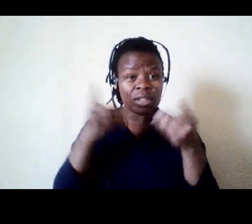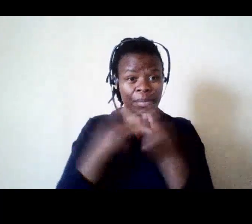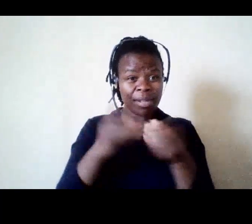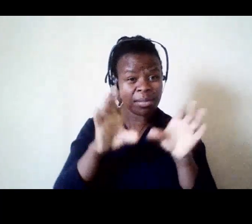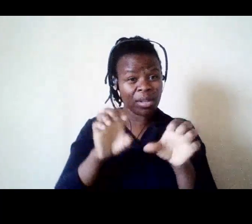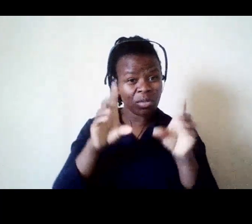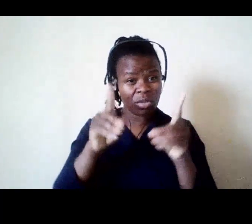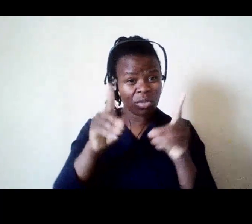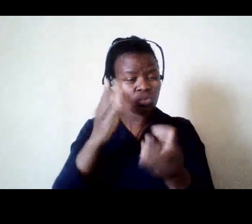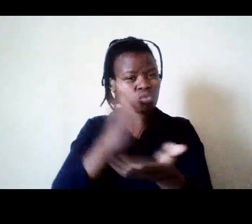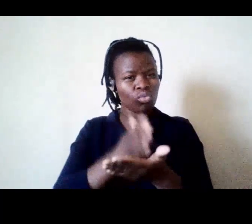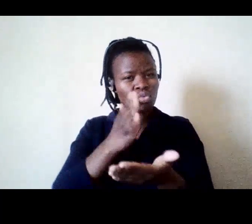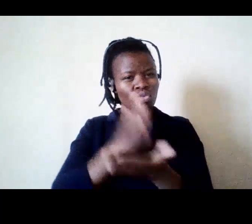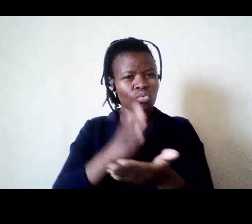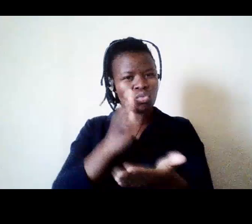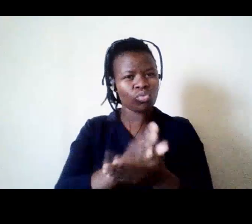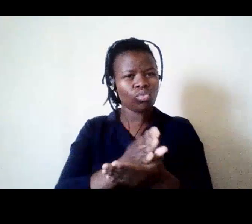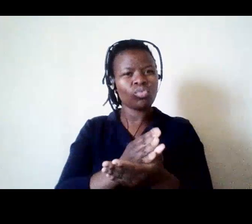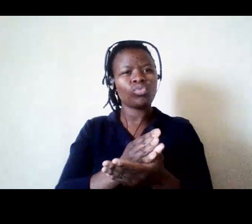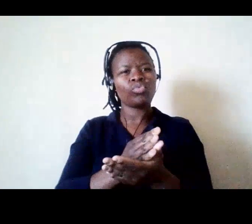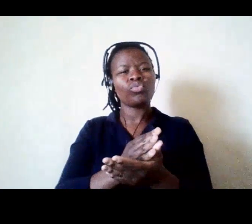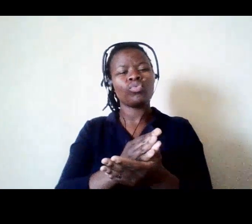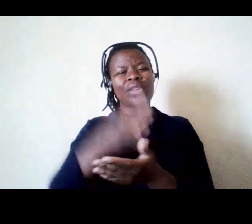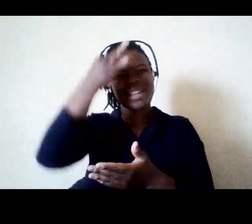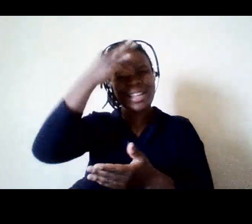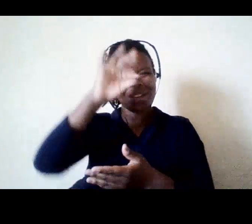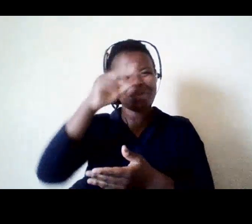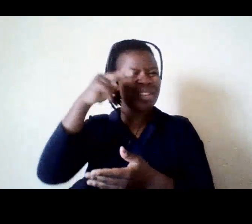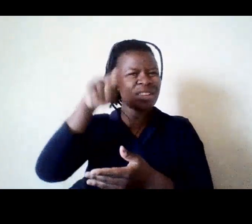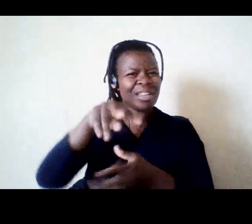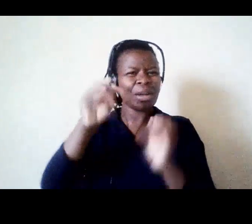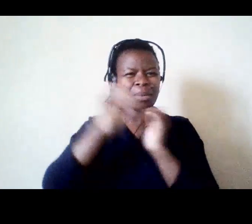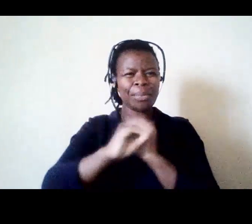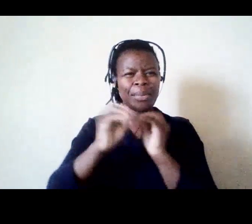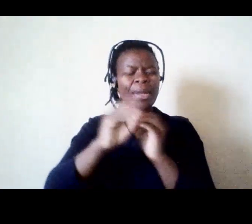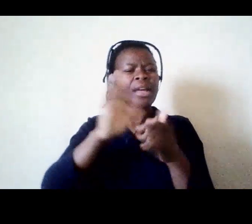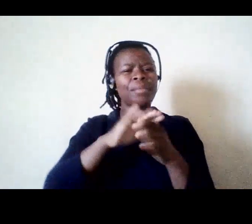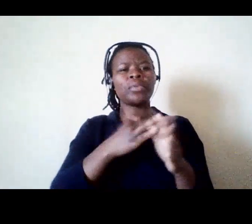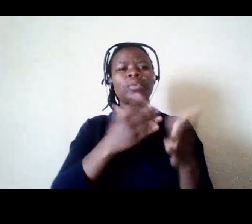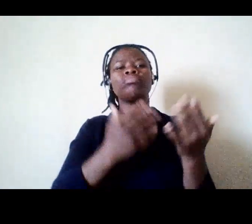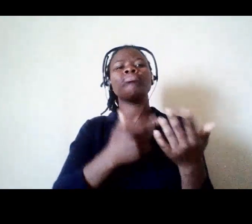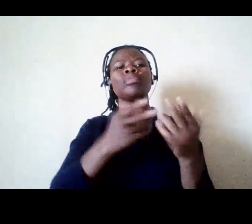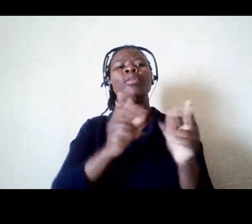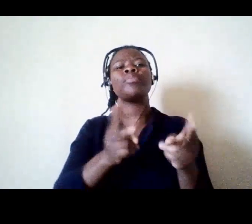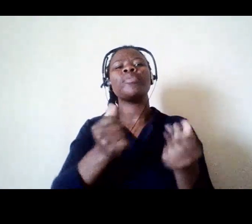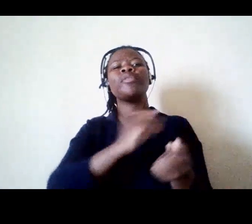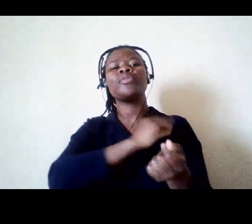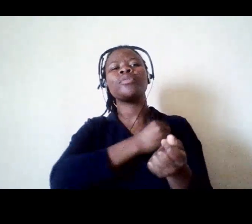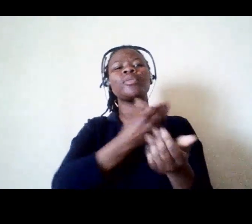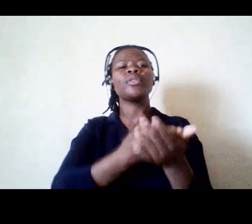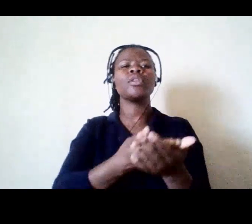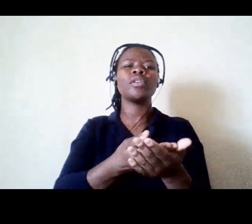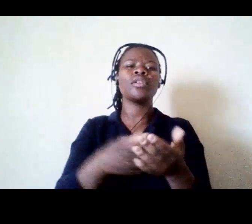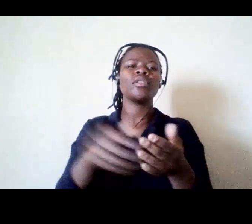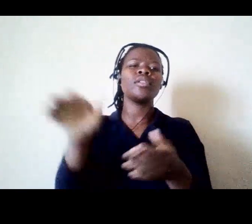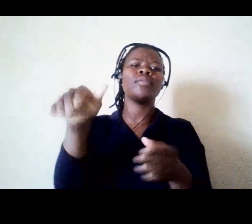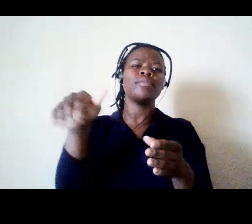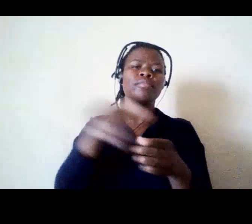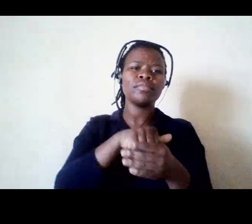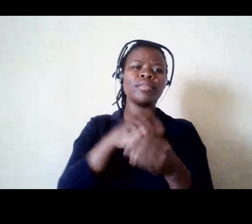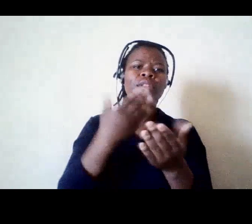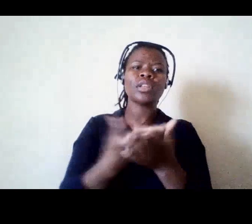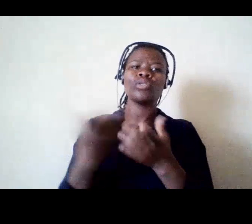really reasonably accommodated, the government is not looking to that because they are waiting for people with disabilities to come forward and do those studies. Thank